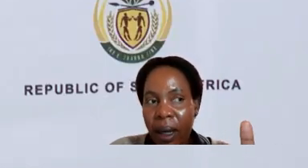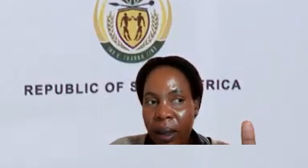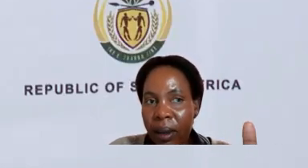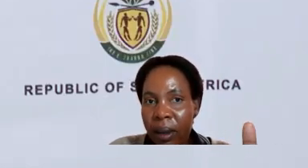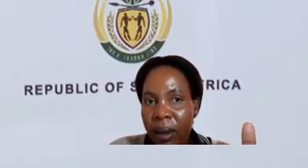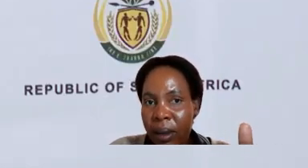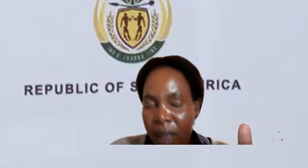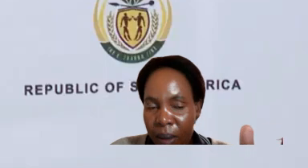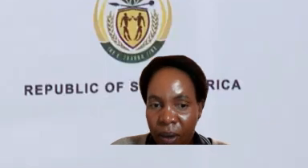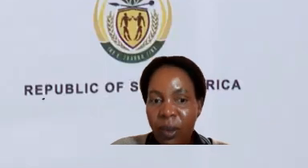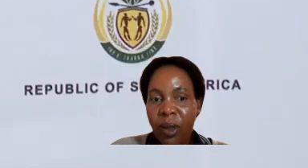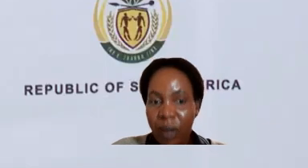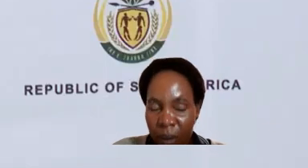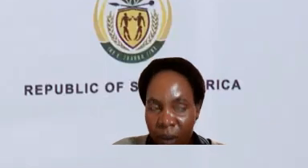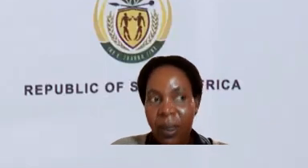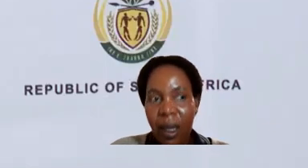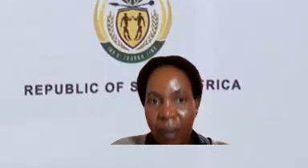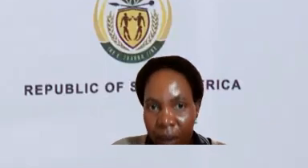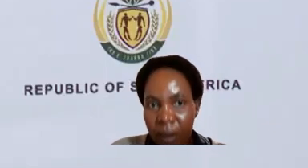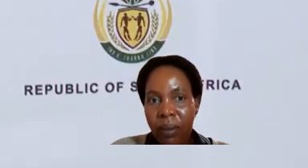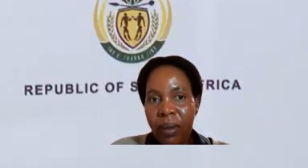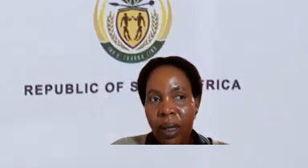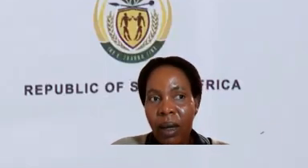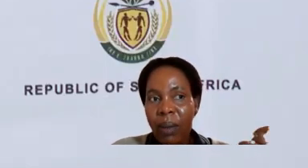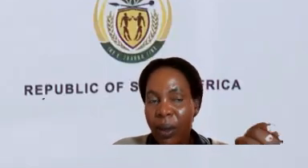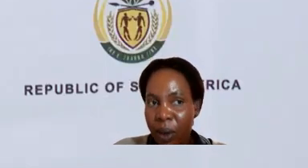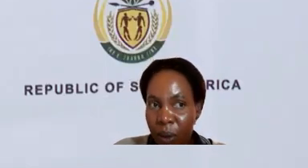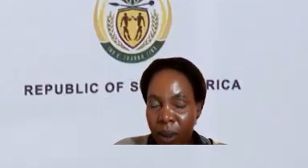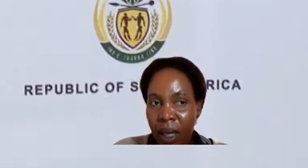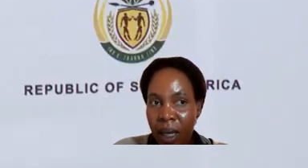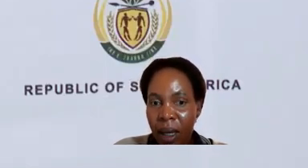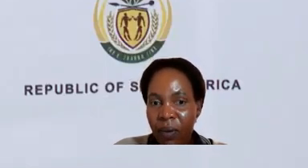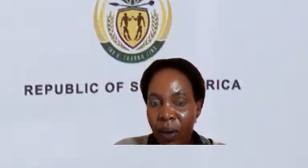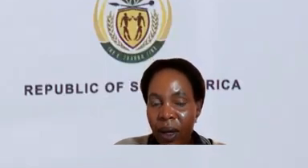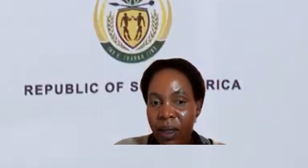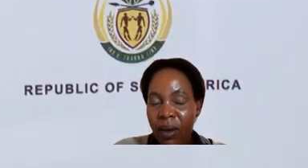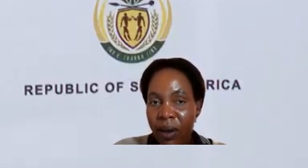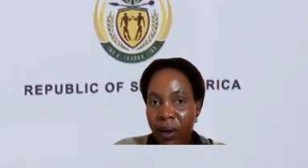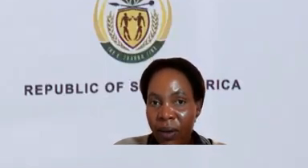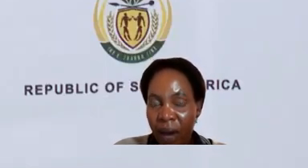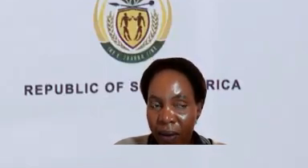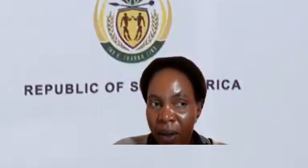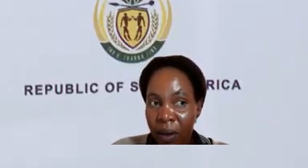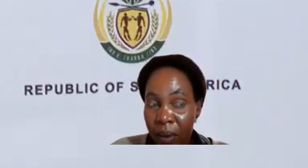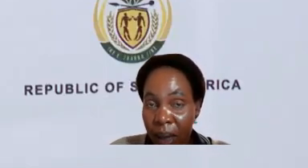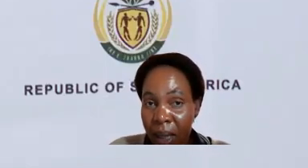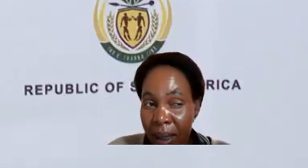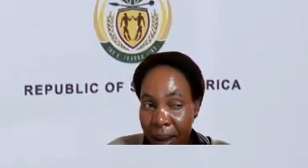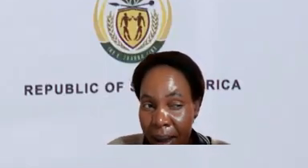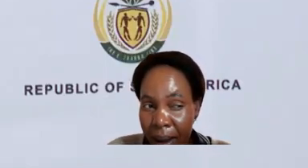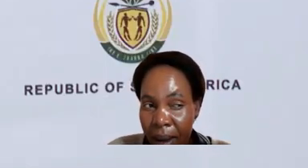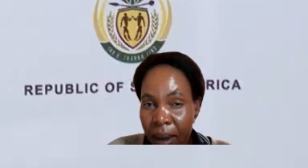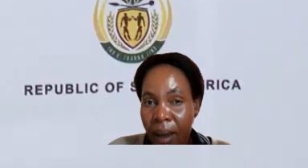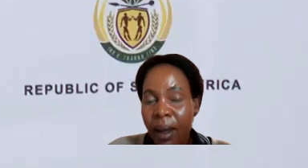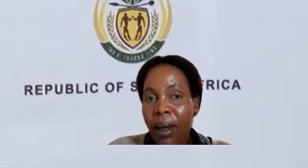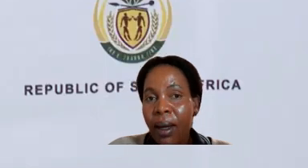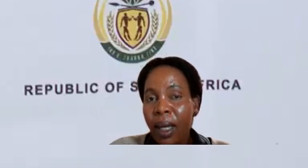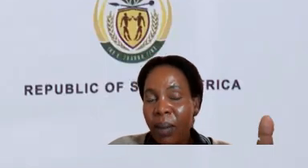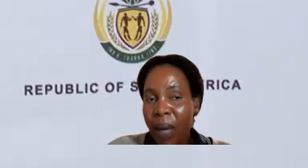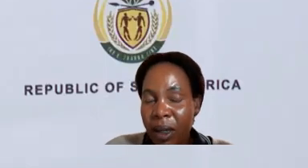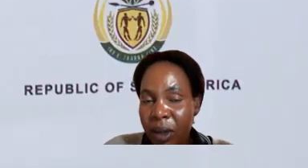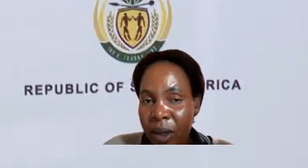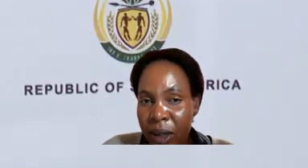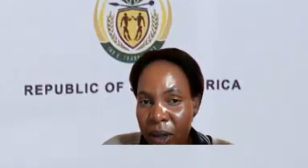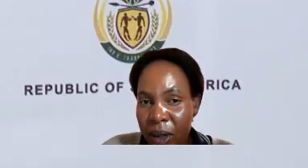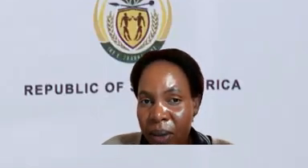still intact. Some of them you saw, some of them came out. But those who were there, 4,500 of them in there,